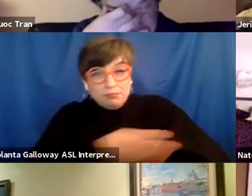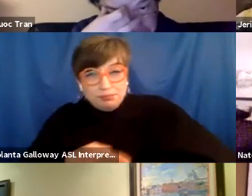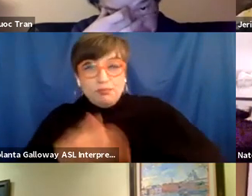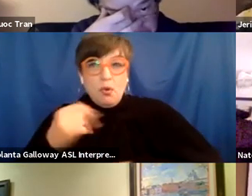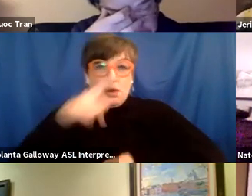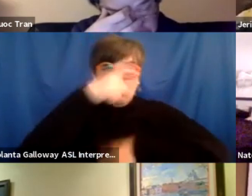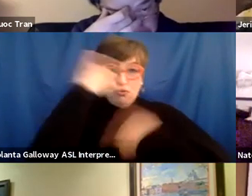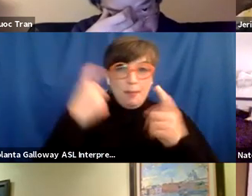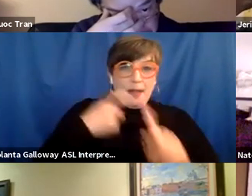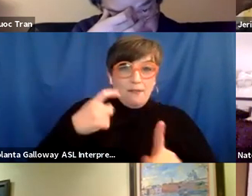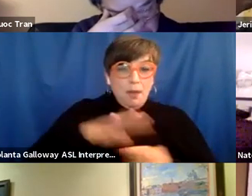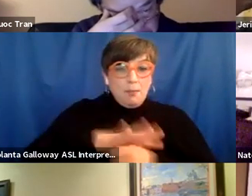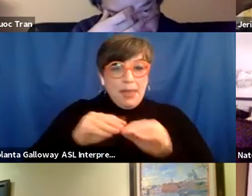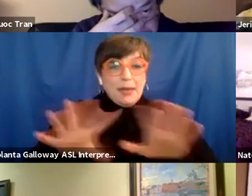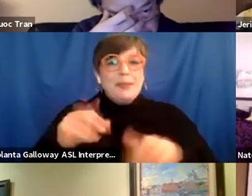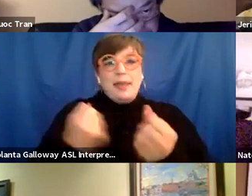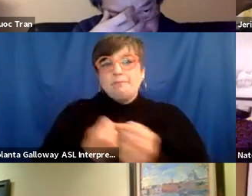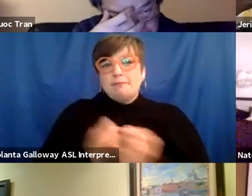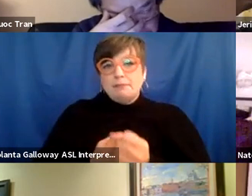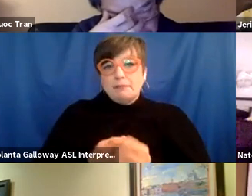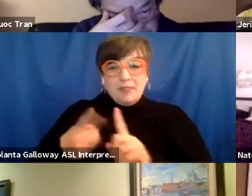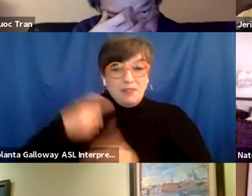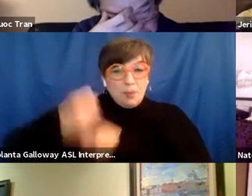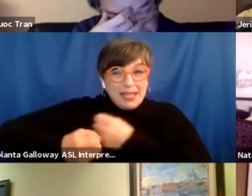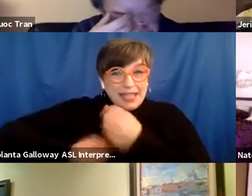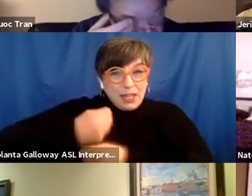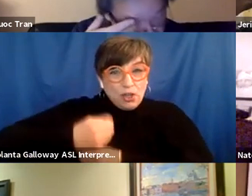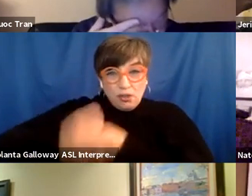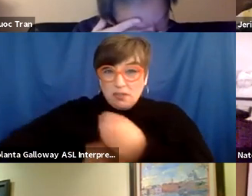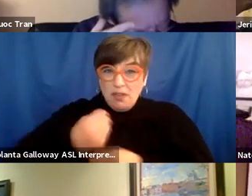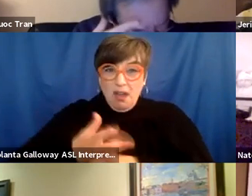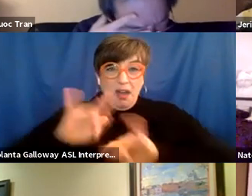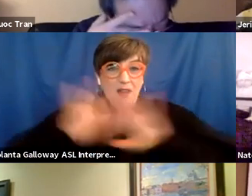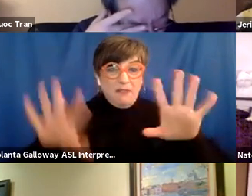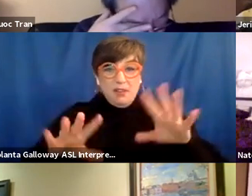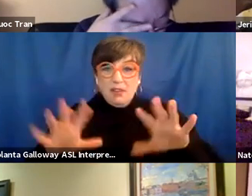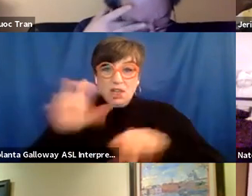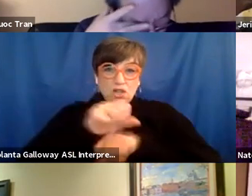the pandemic from the years of structural and institutional